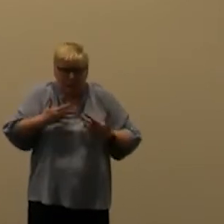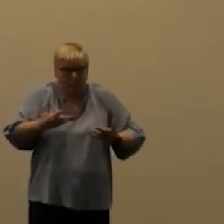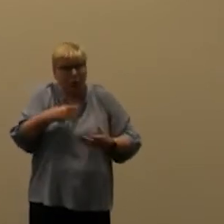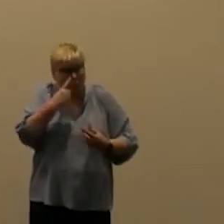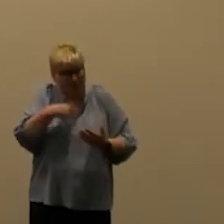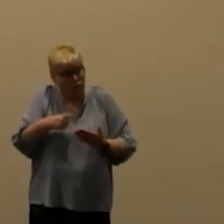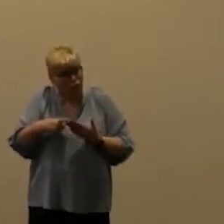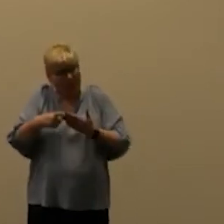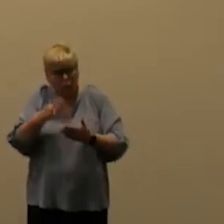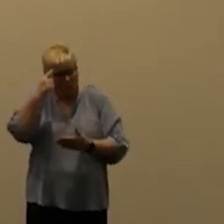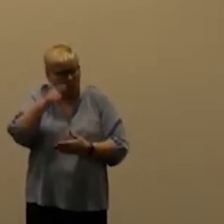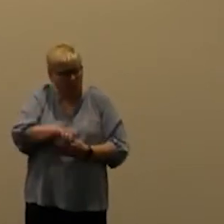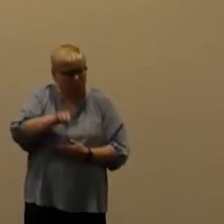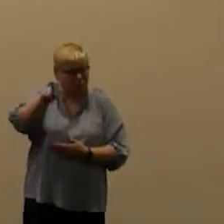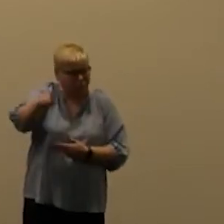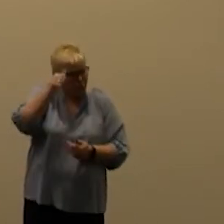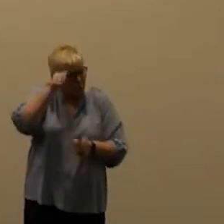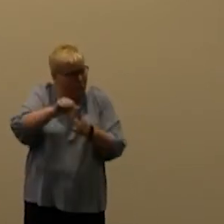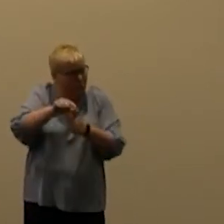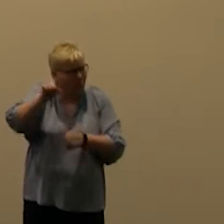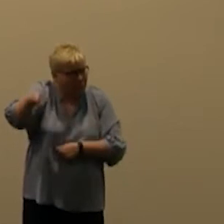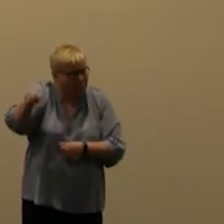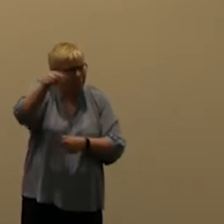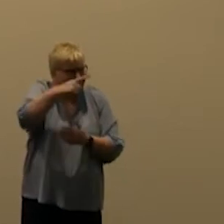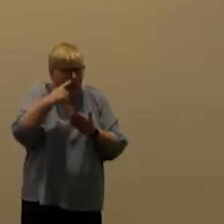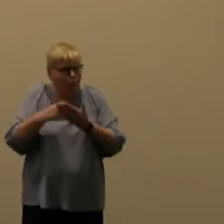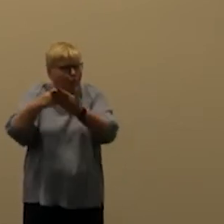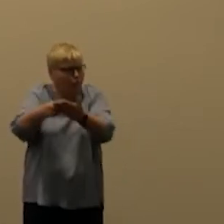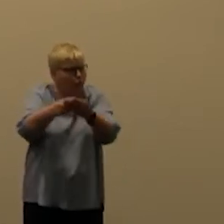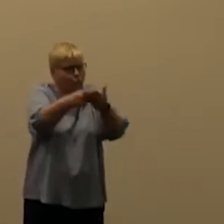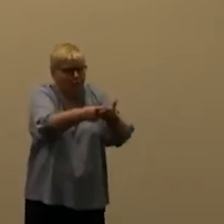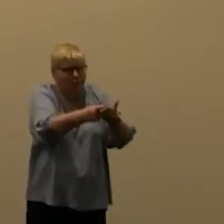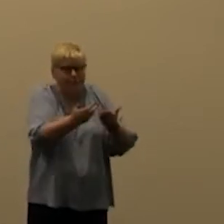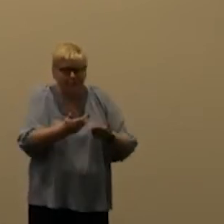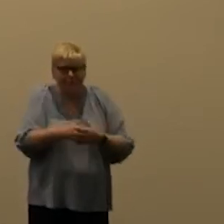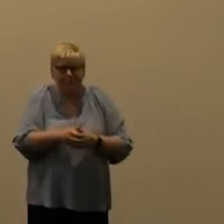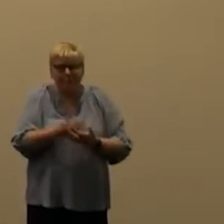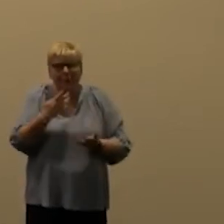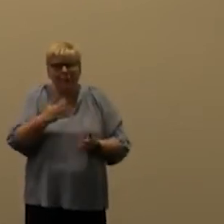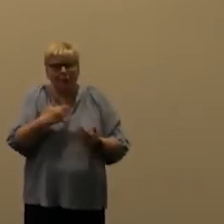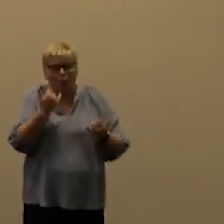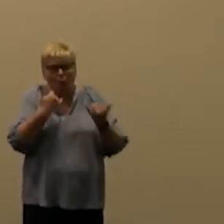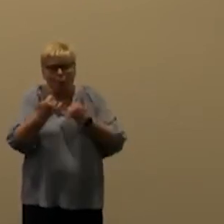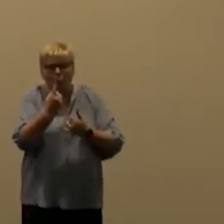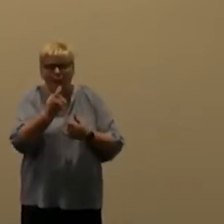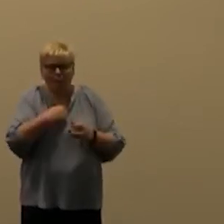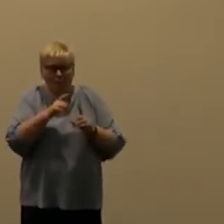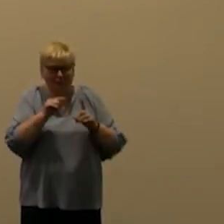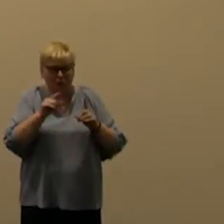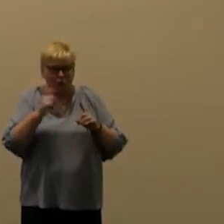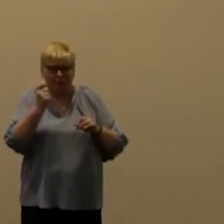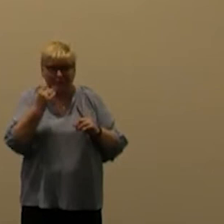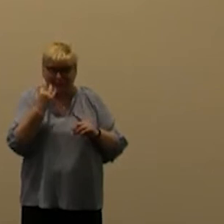one-to-one call with a champion where we think we can really add some value as well. And I actually have a call with one of our digital champions next